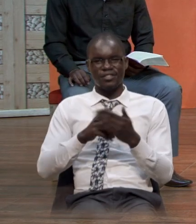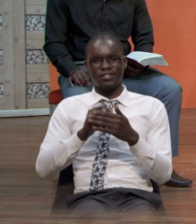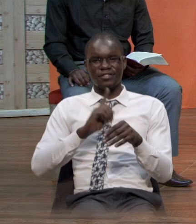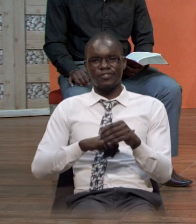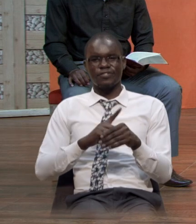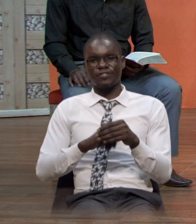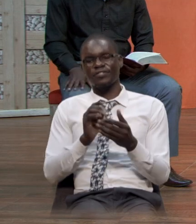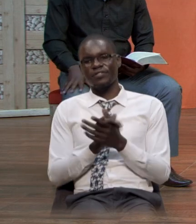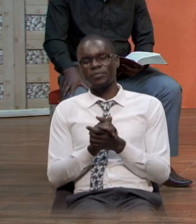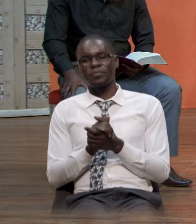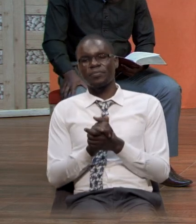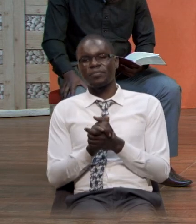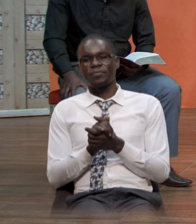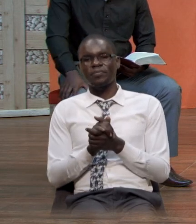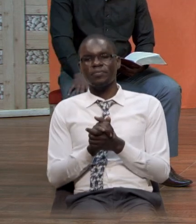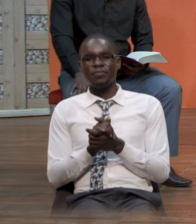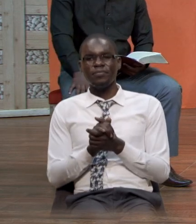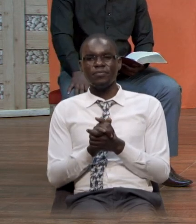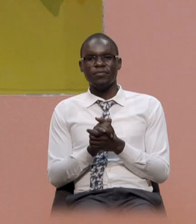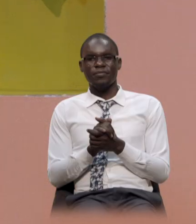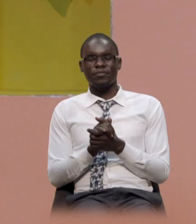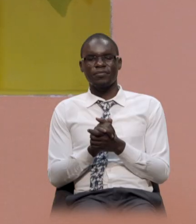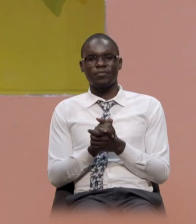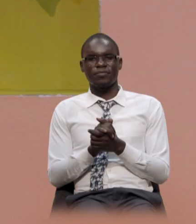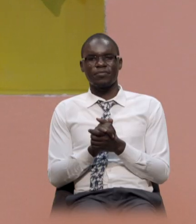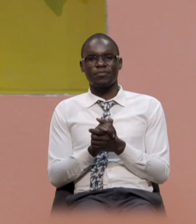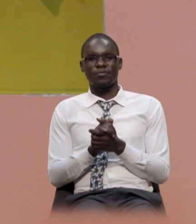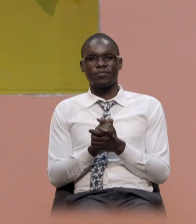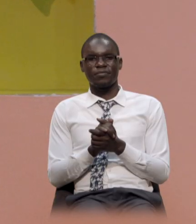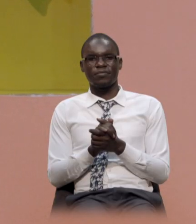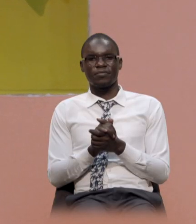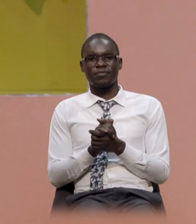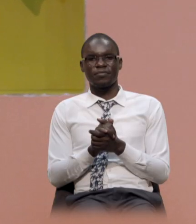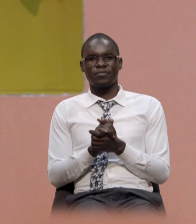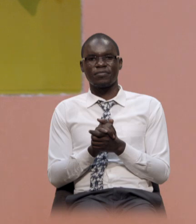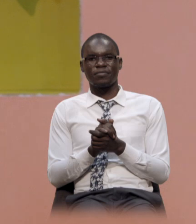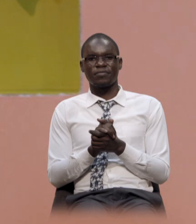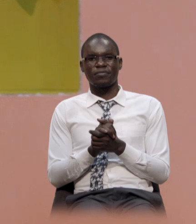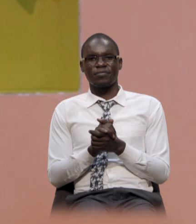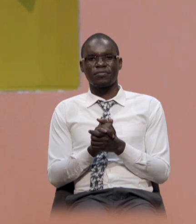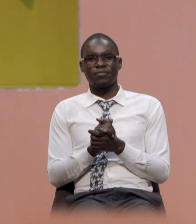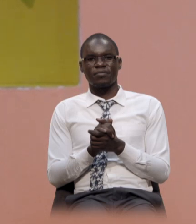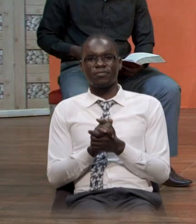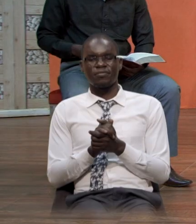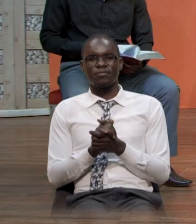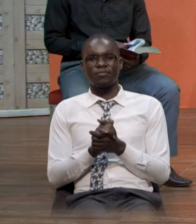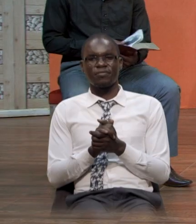also another book you've been singing about. Okay. But you were a chosen race.